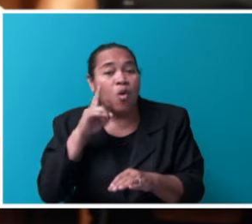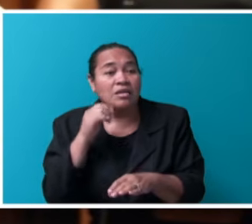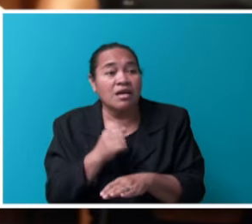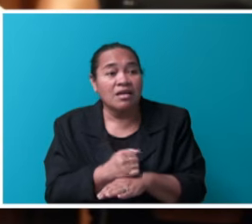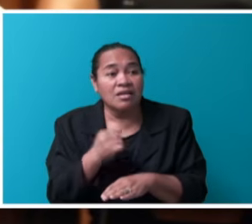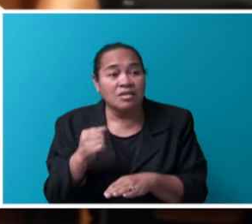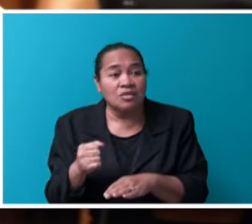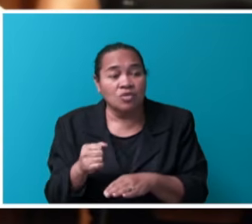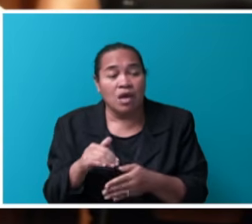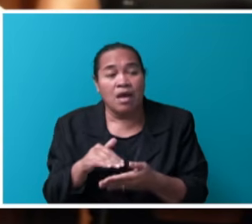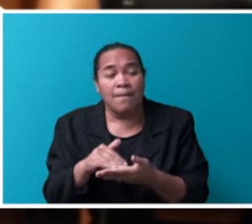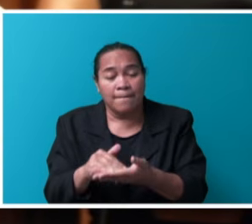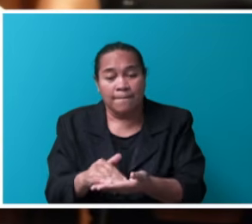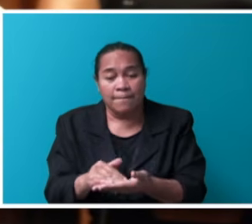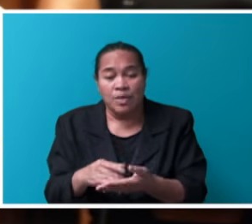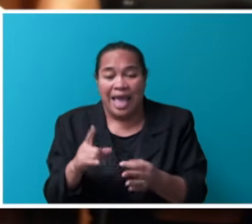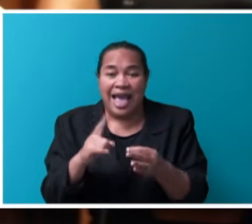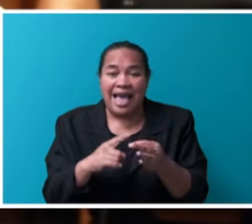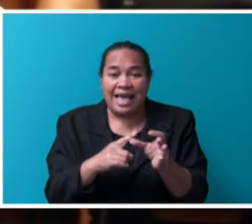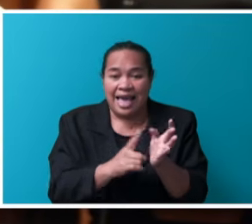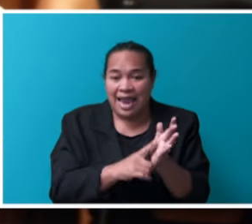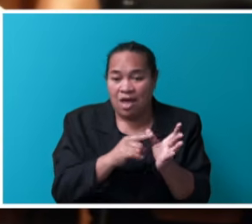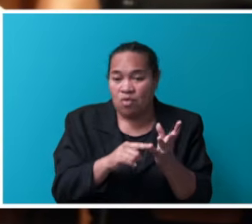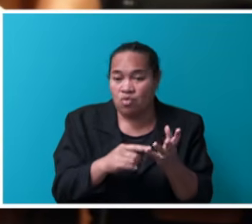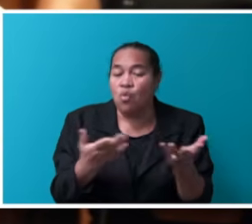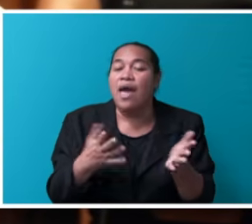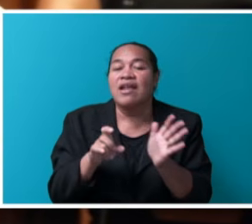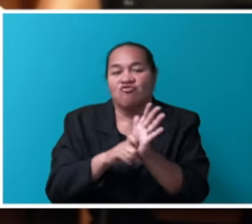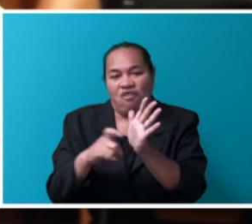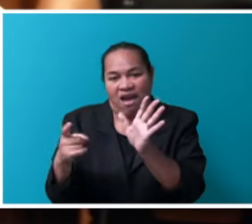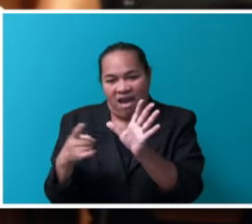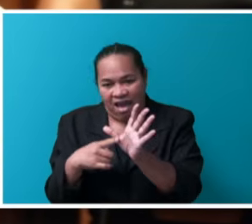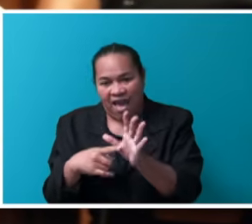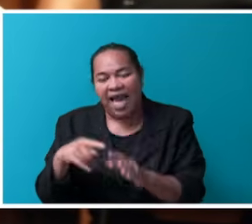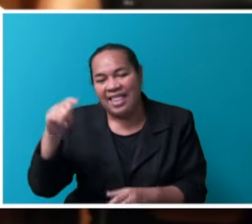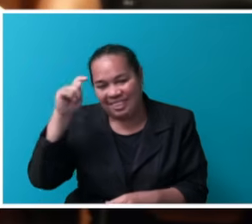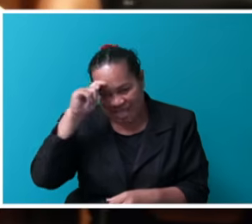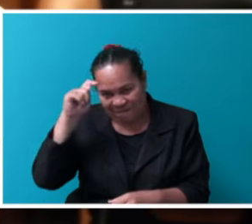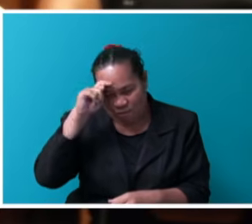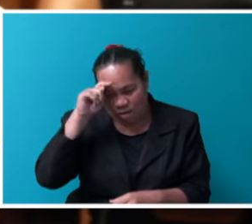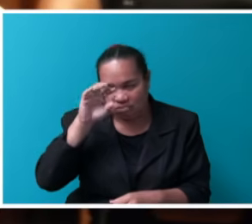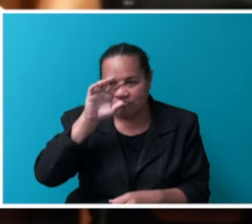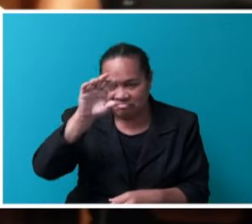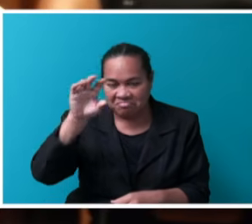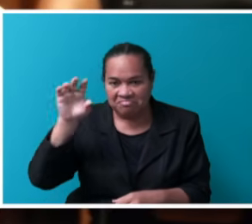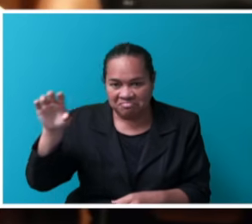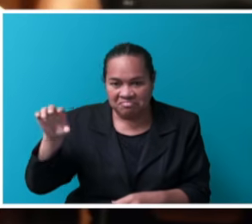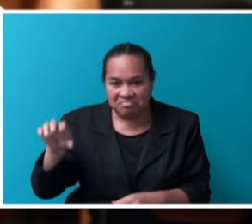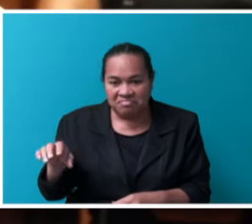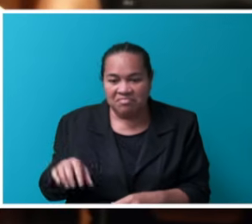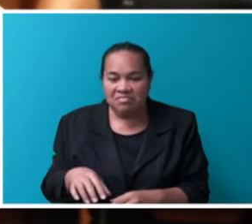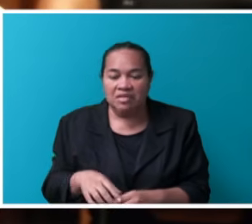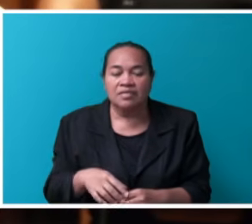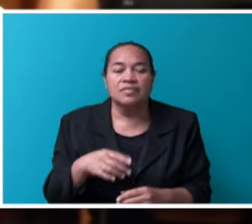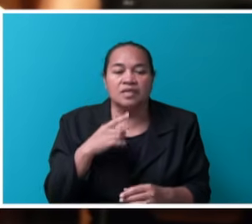proposed works for Galau and Nasivi intakes in Ra, Tavua respectively, and rehabilitation works for Nandro